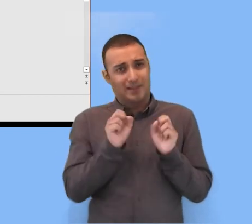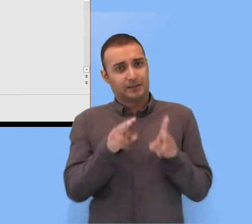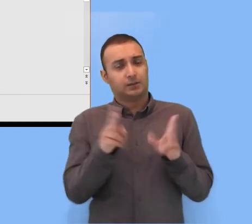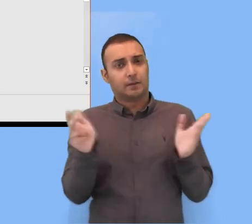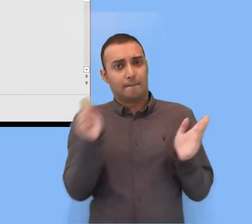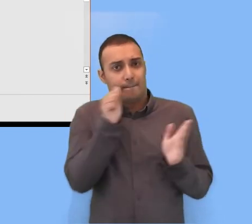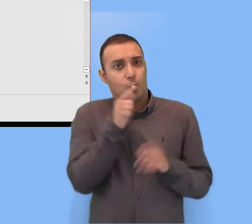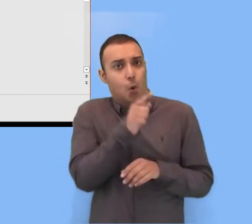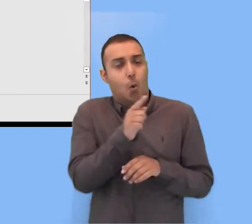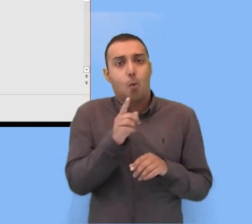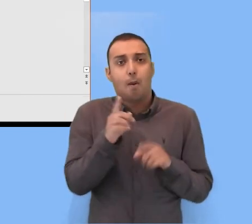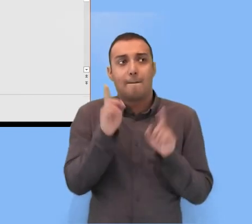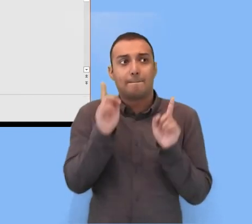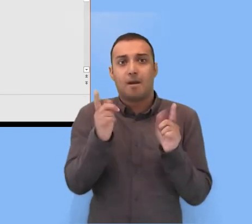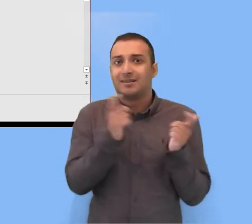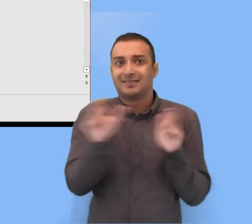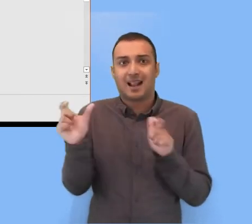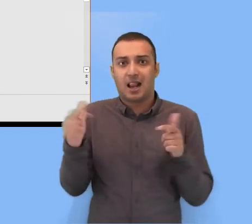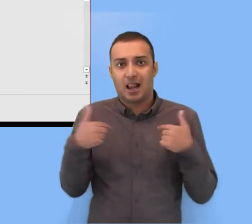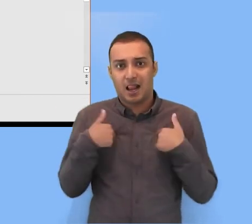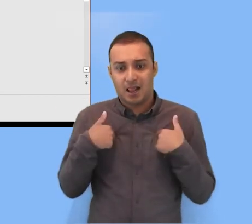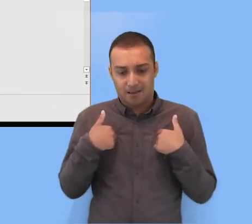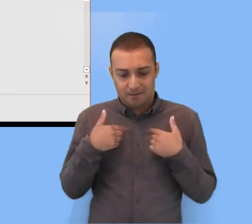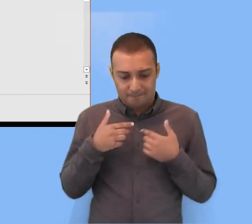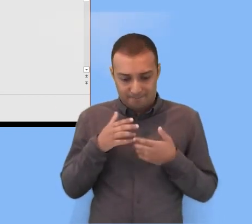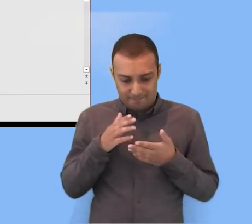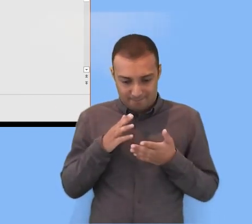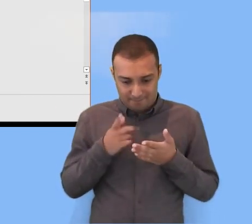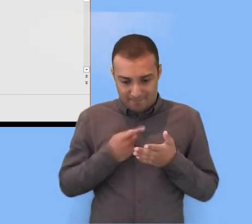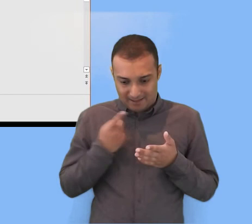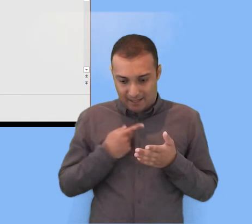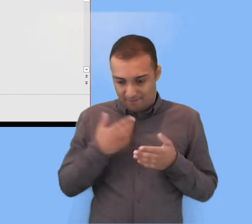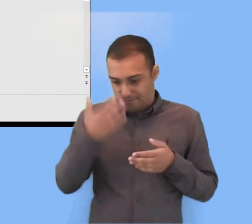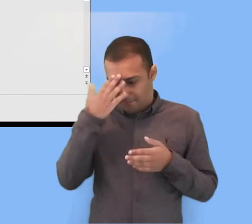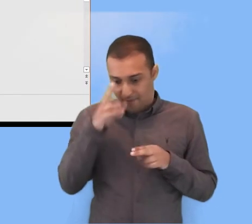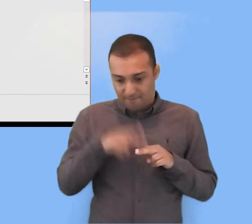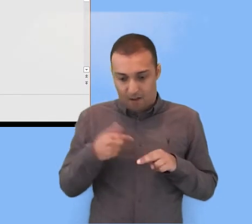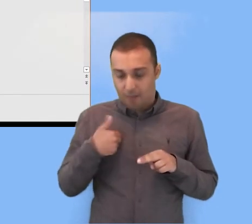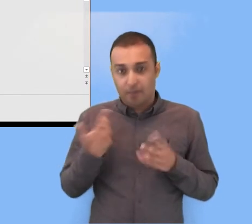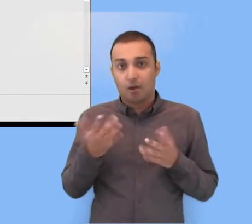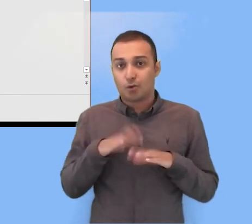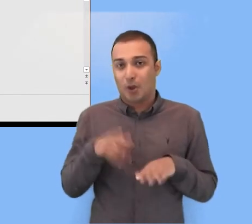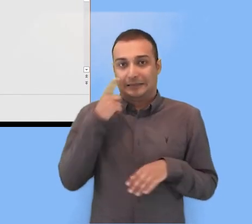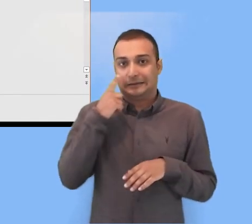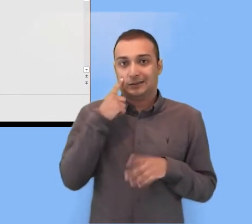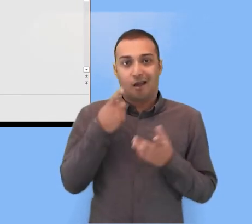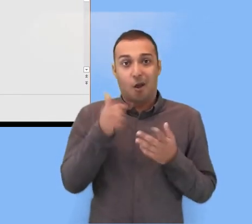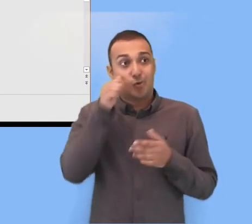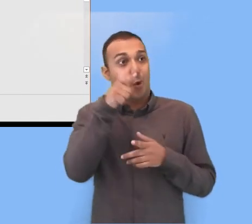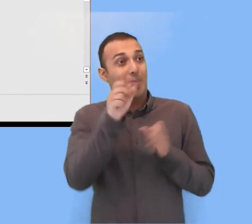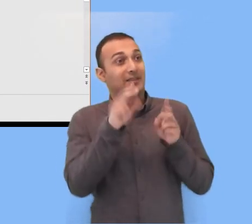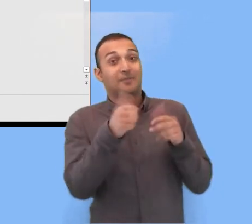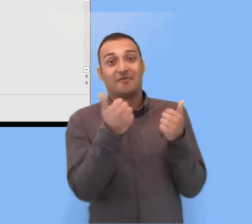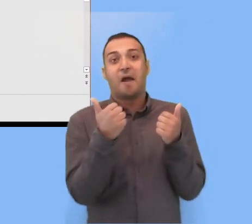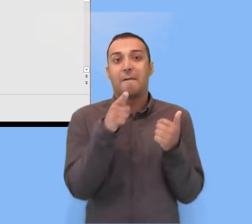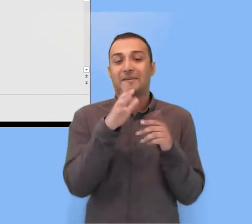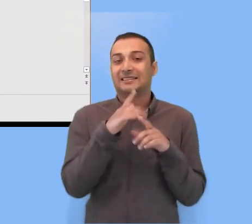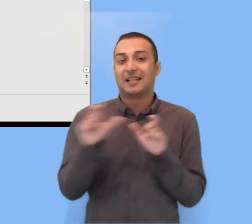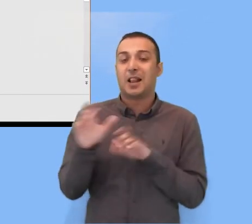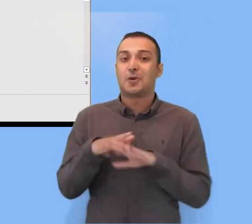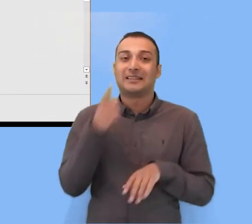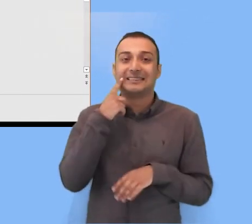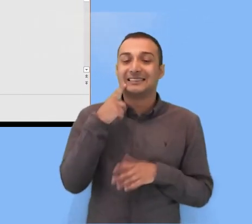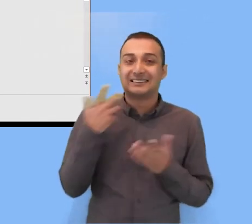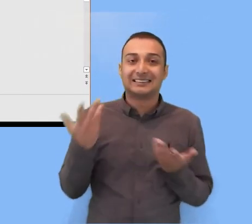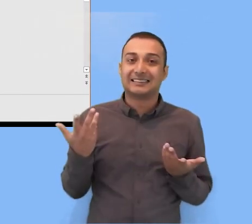it's not always that much easier. So she continued by saying, when I wanted to know